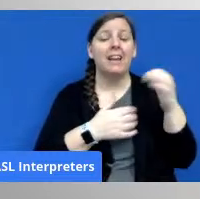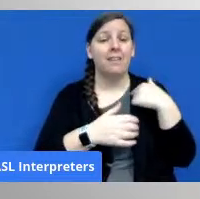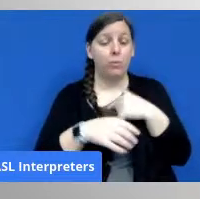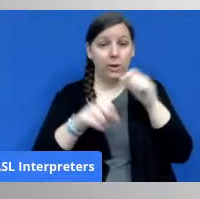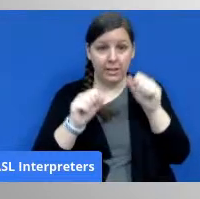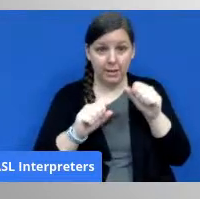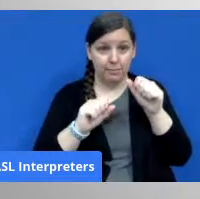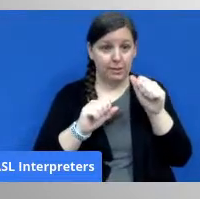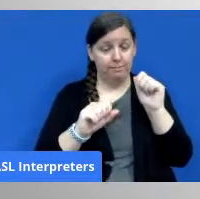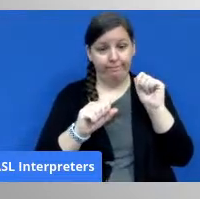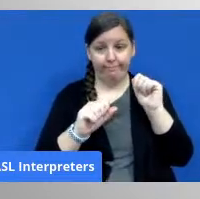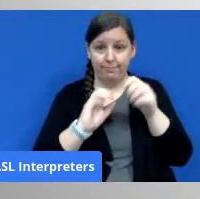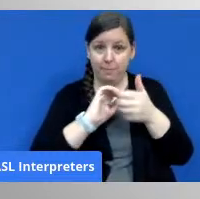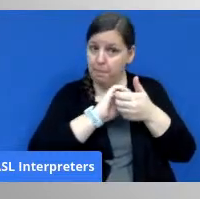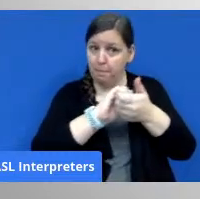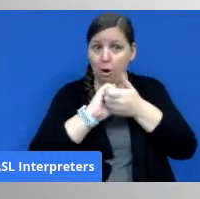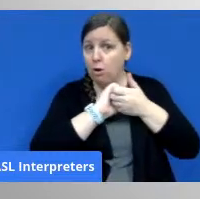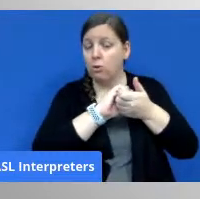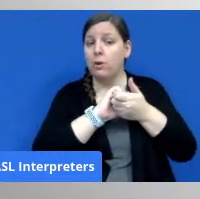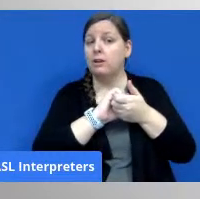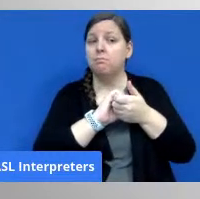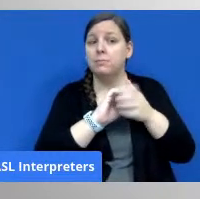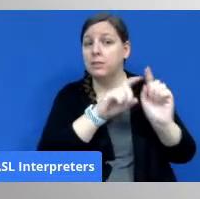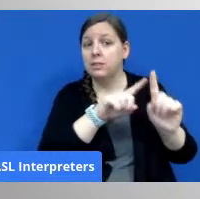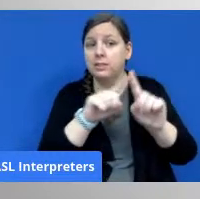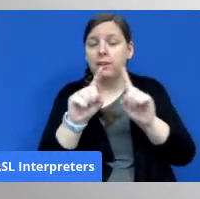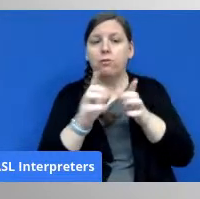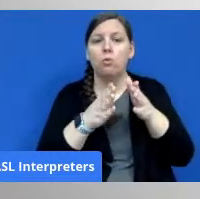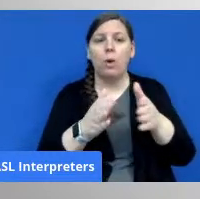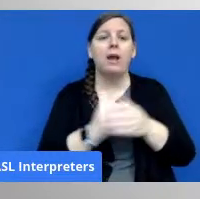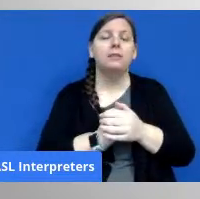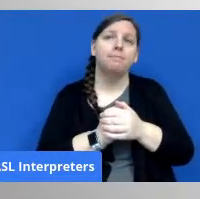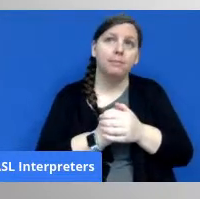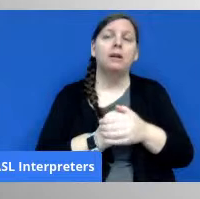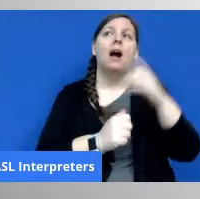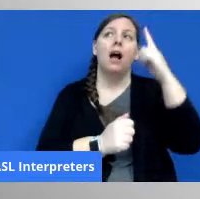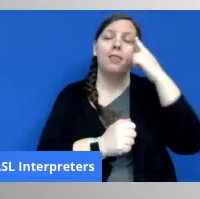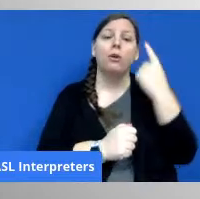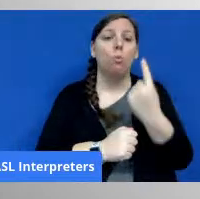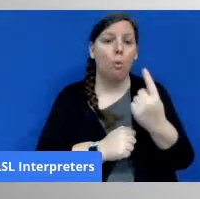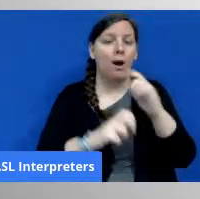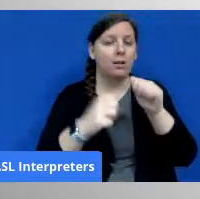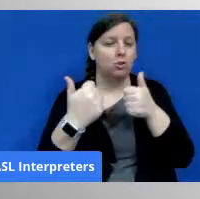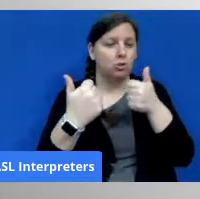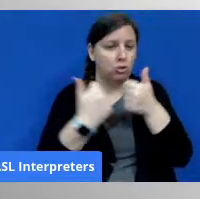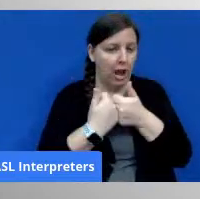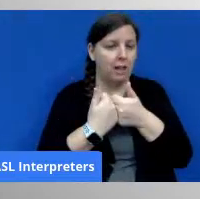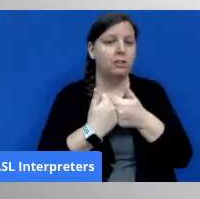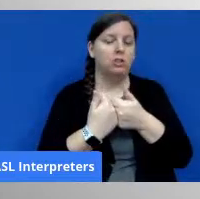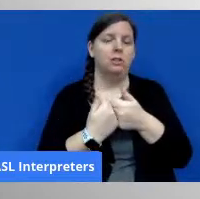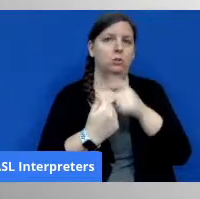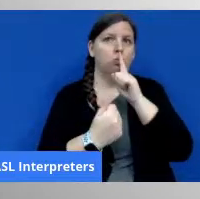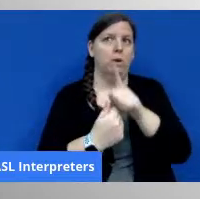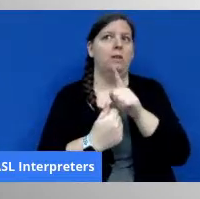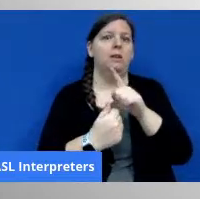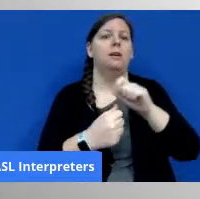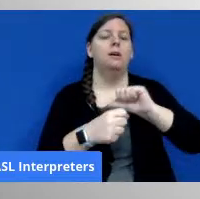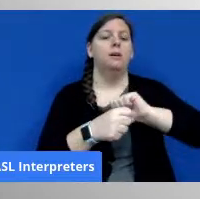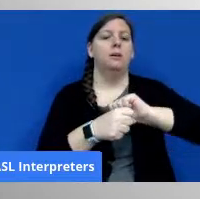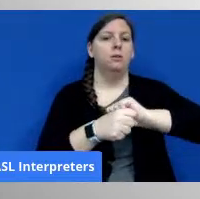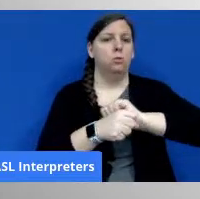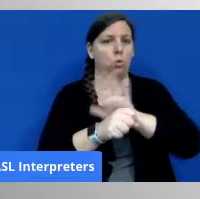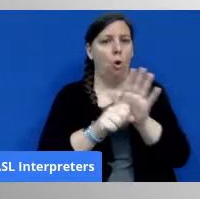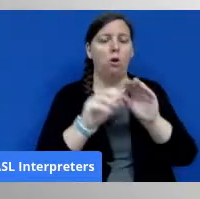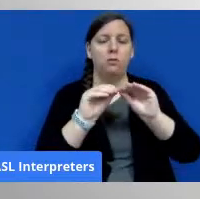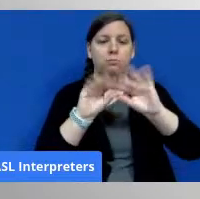partnering, or one of the, I think, challenges that I think has been exacerbated by the pandemic is